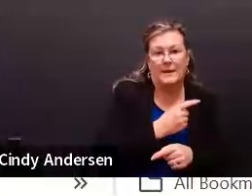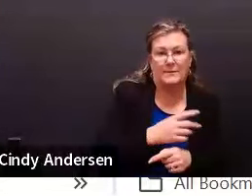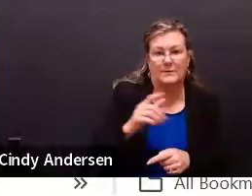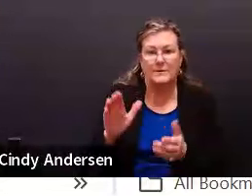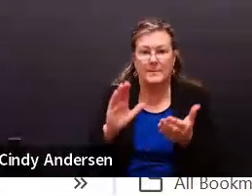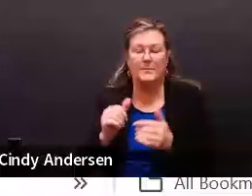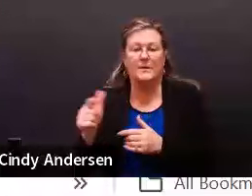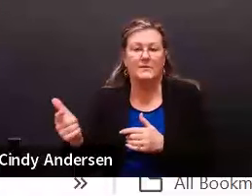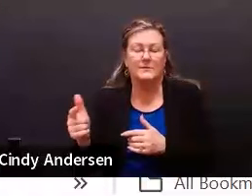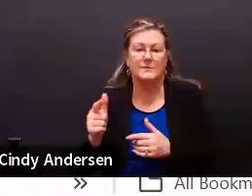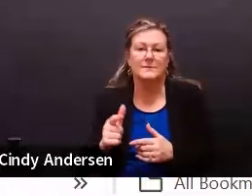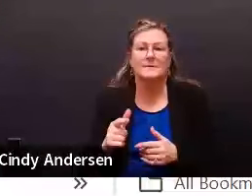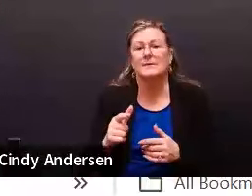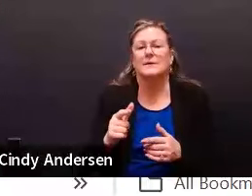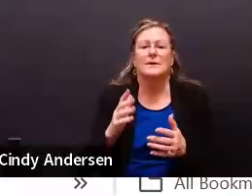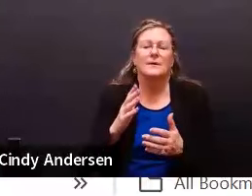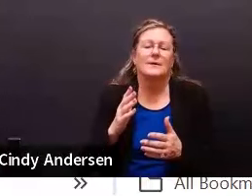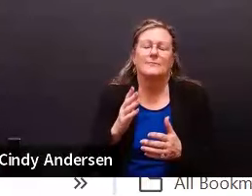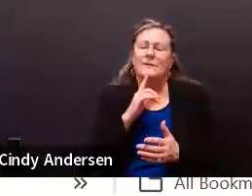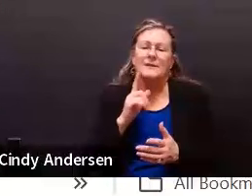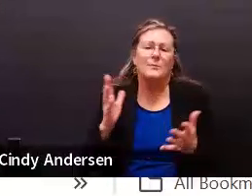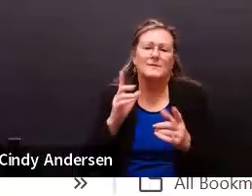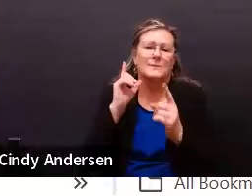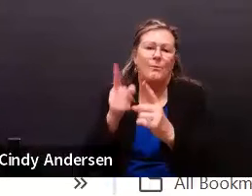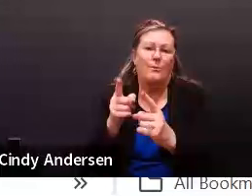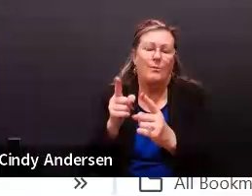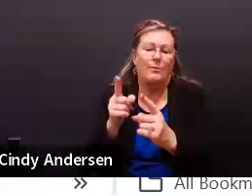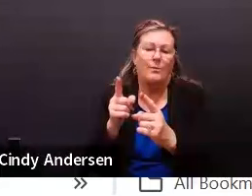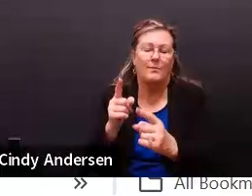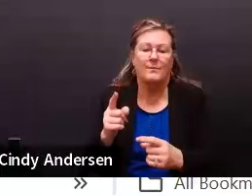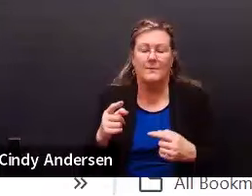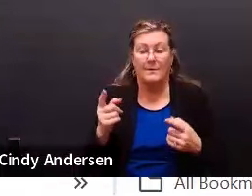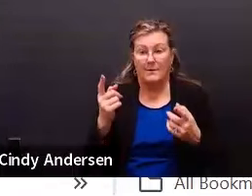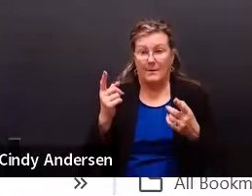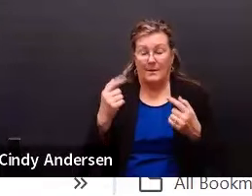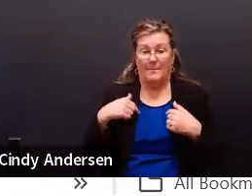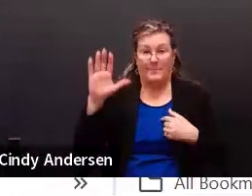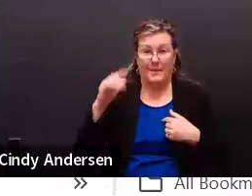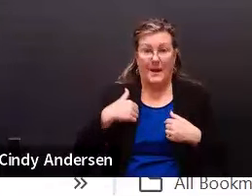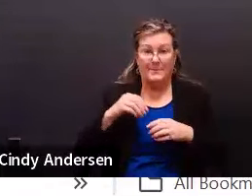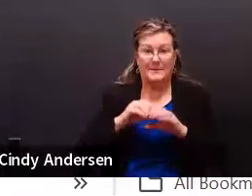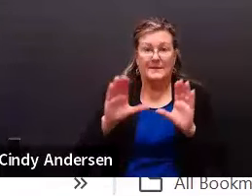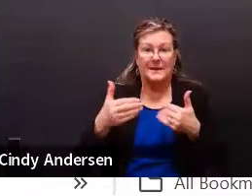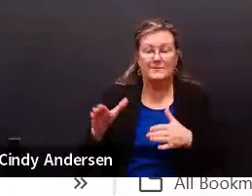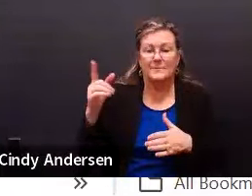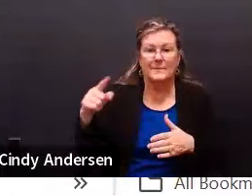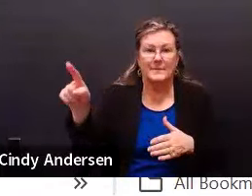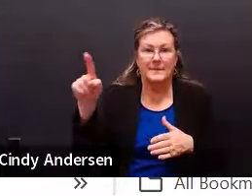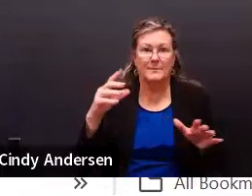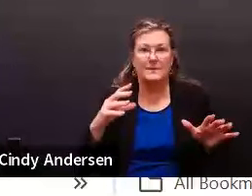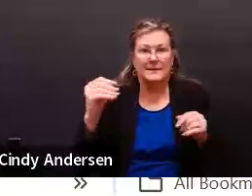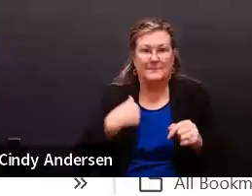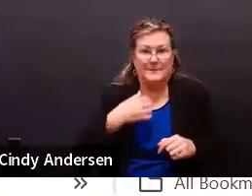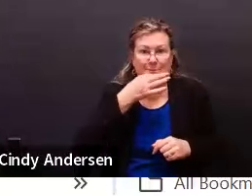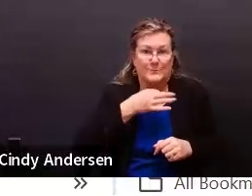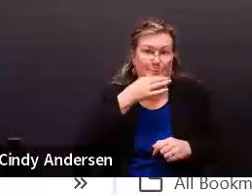end of the day, what's the end goal? And I always used to say that when I was in the classroom, you know, they're going to leave me in a short time.